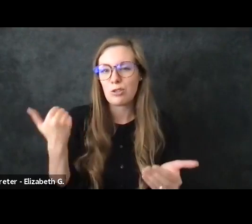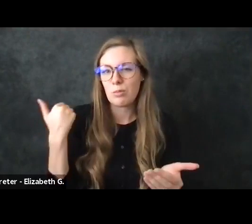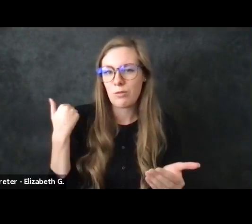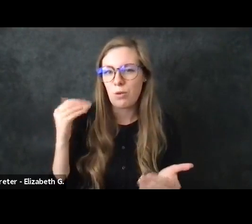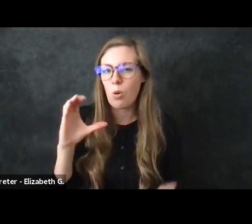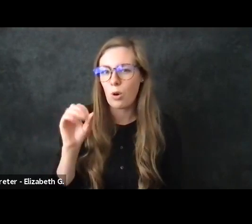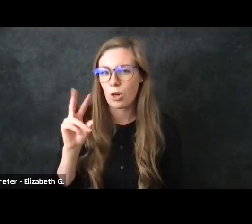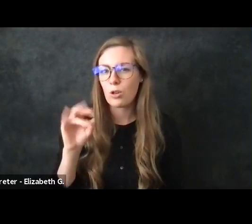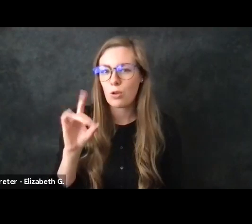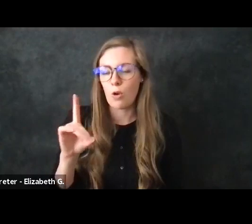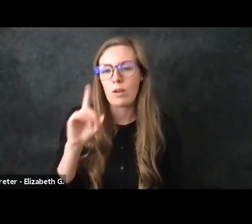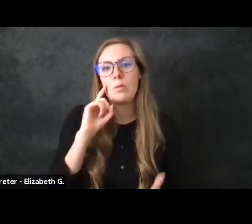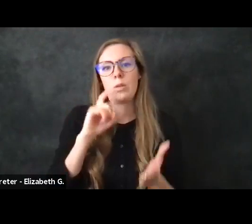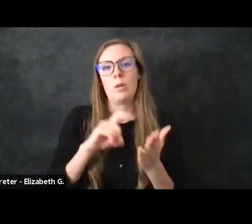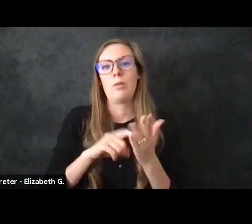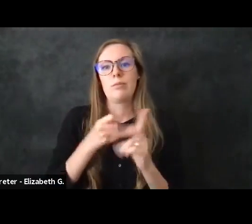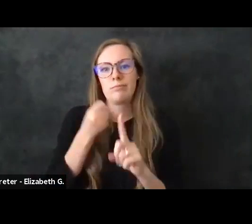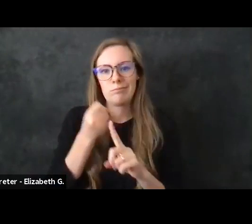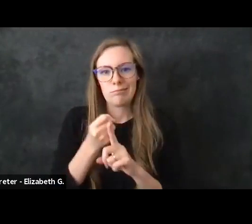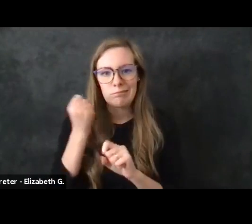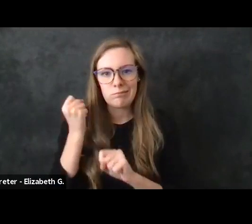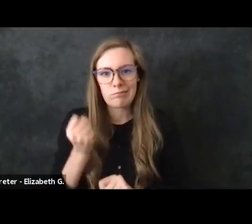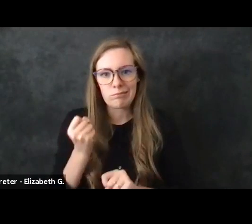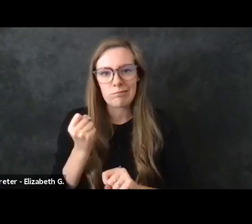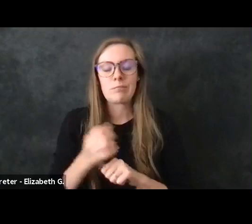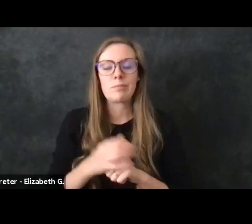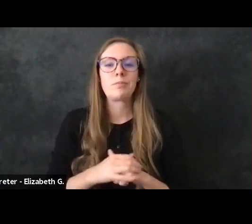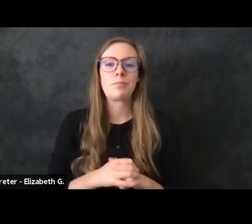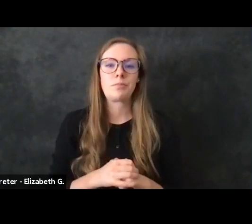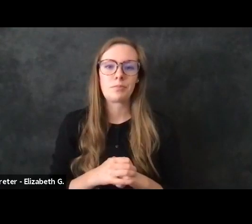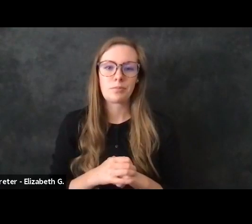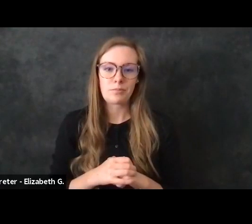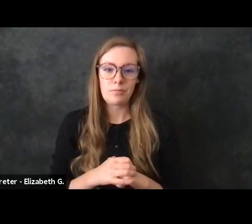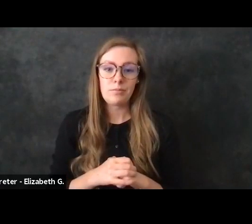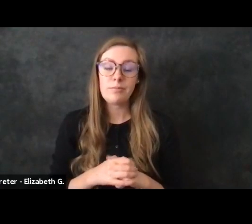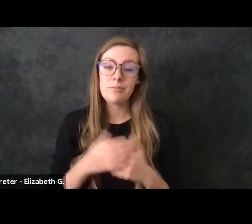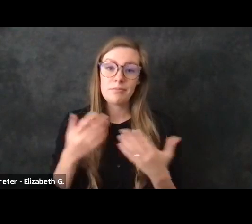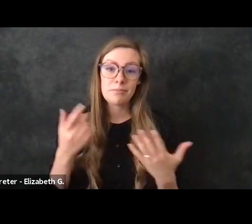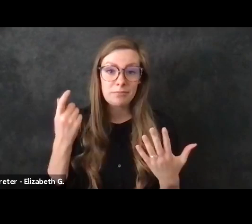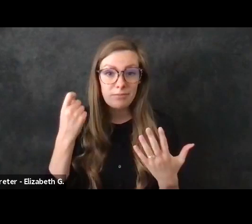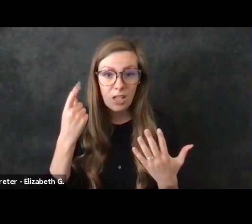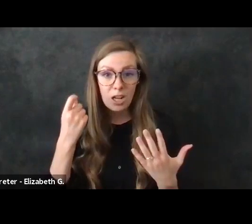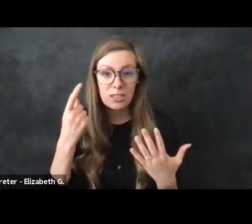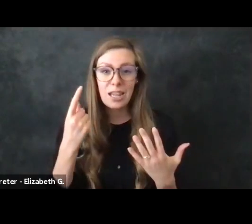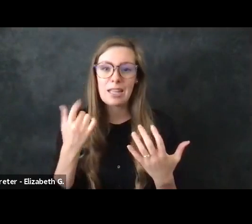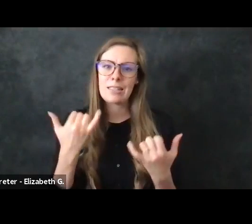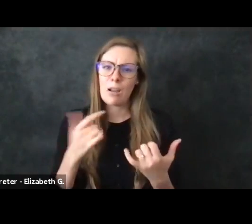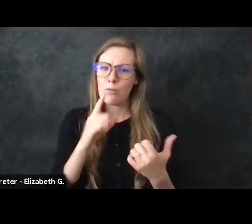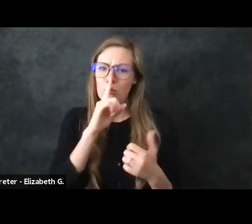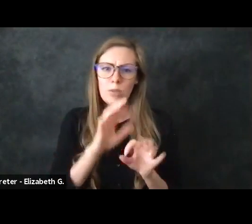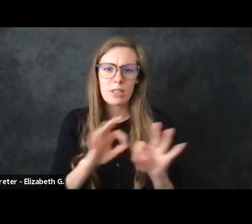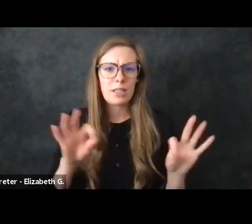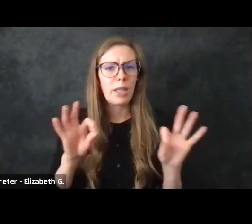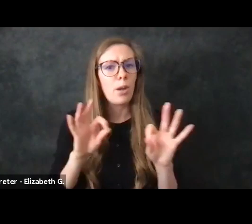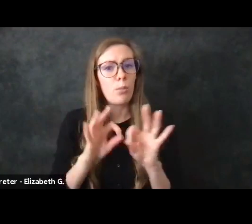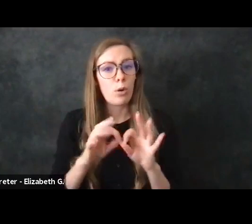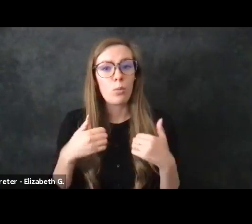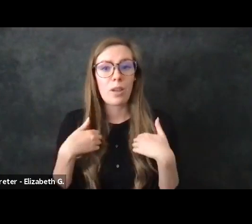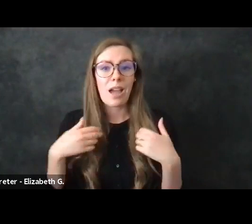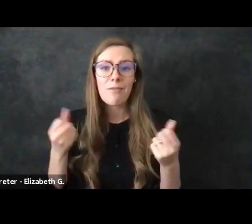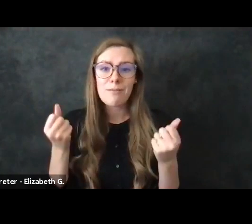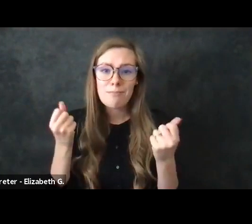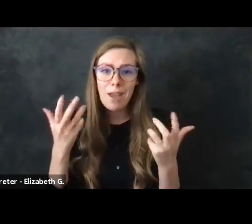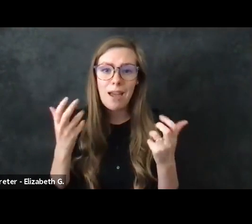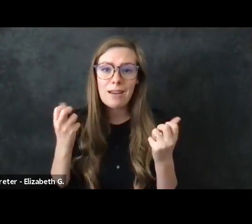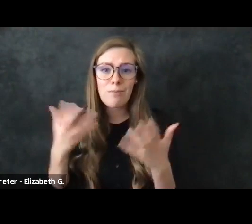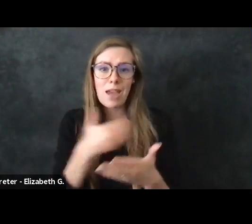seeing and feeling its impacts in our community each and every day. Therefore, it's more imperative than ever that we get as many members of our